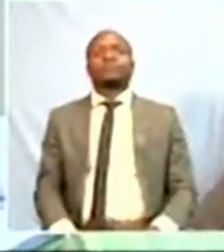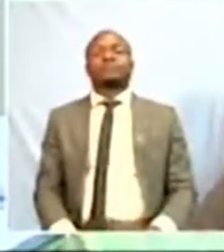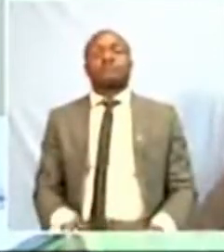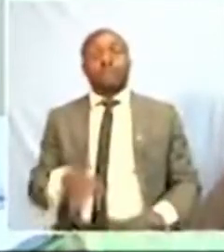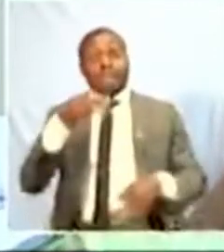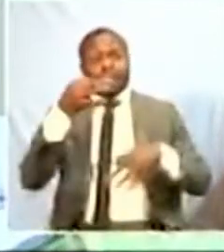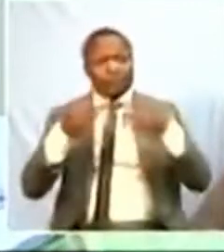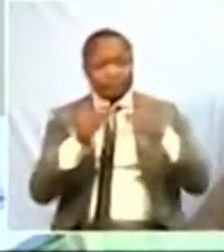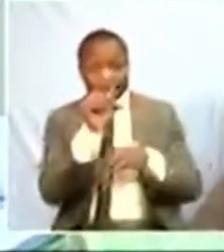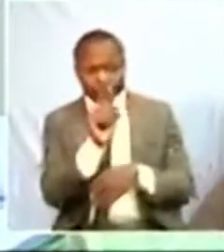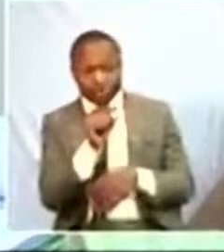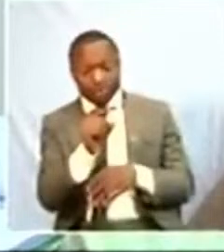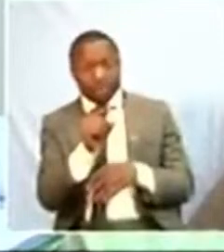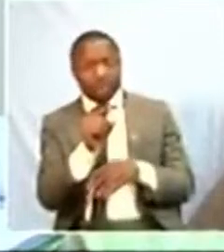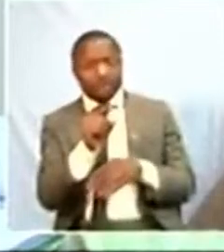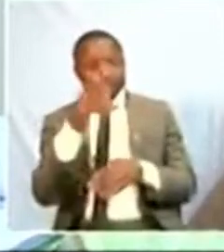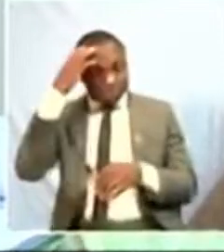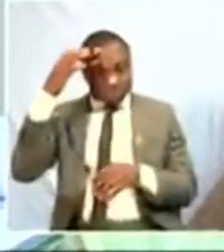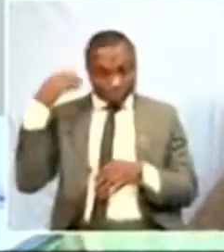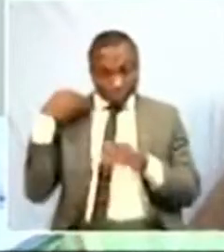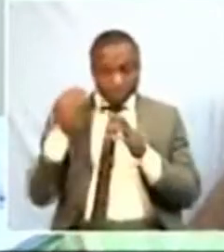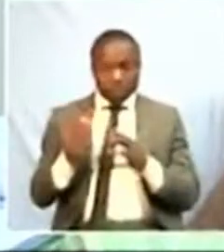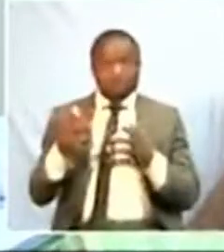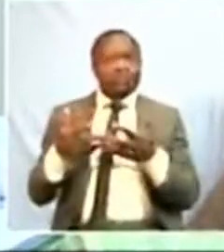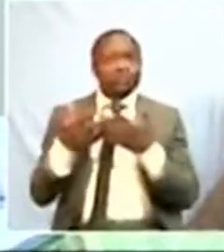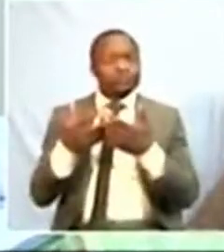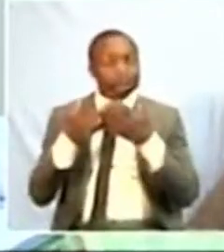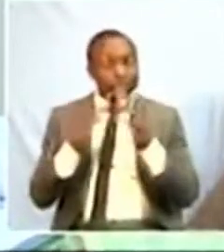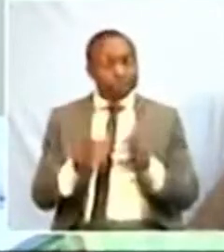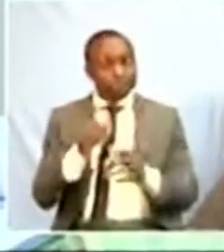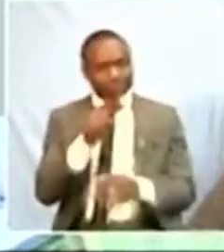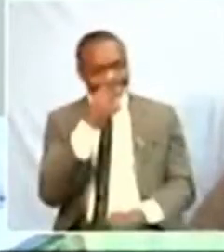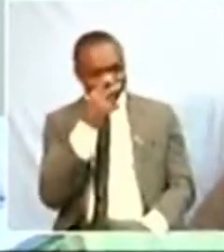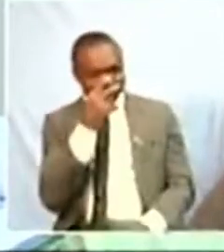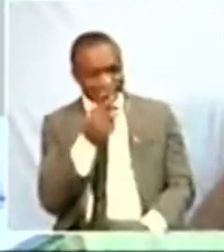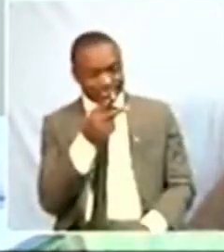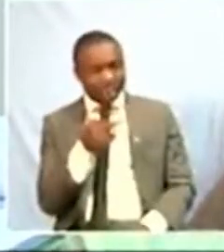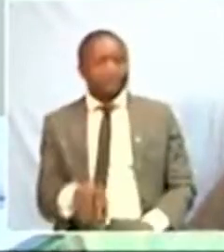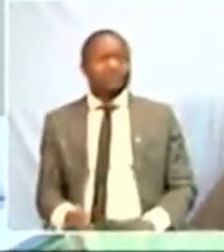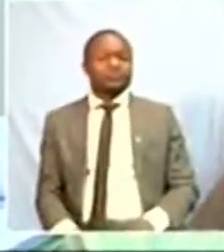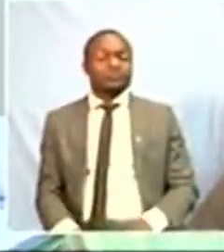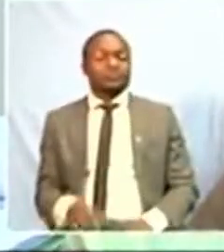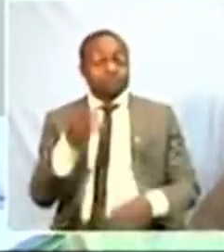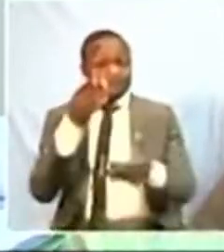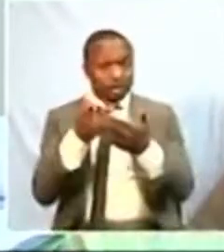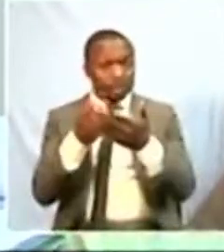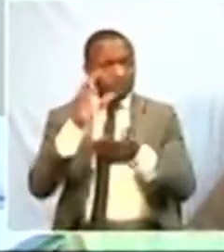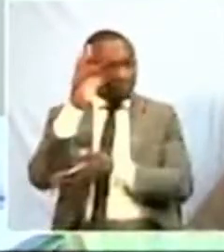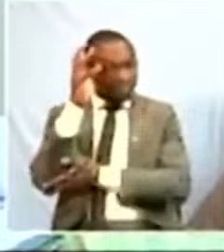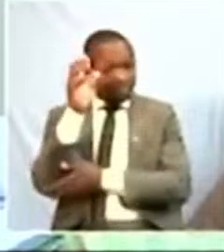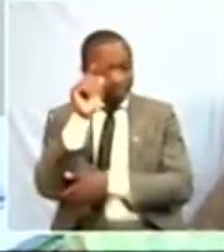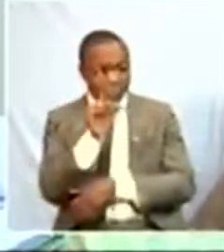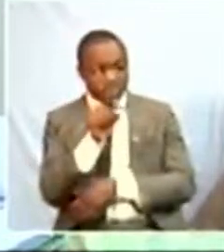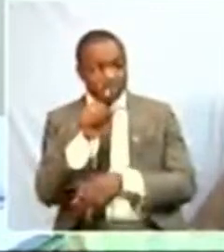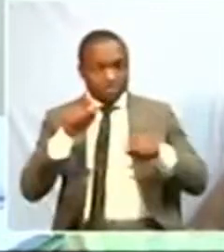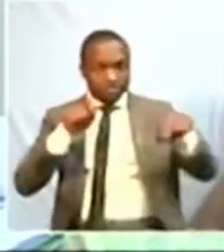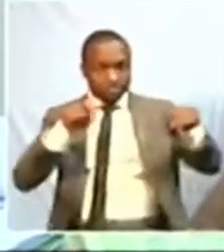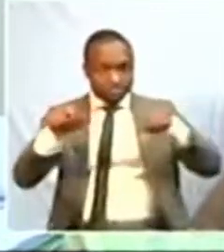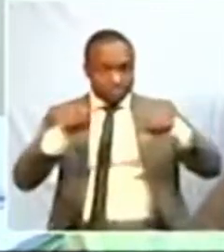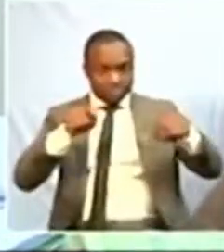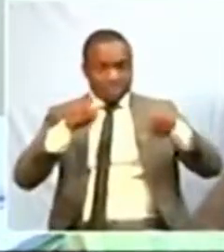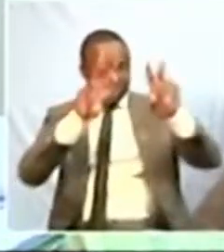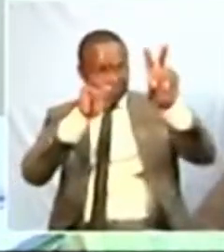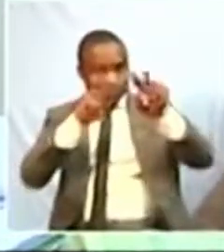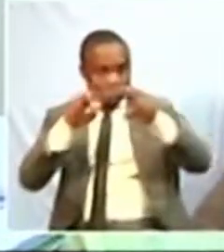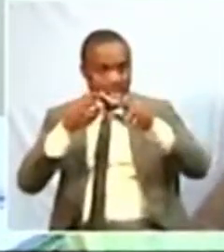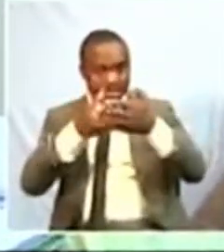If you, as technocrats, engineer, you realize that this wood, you supervise and